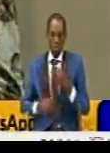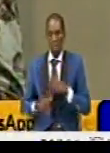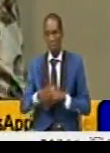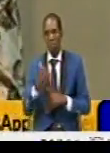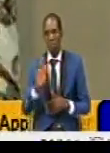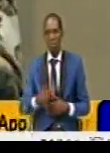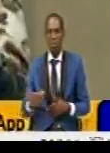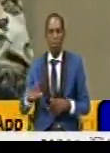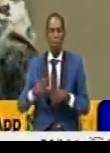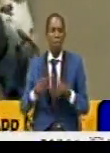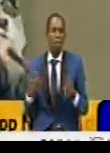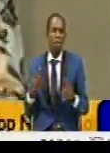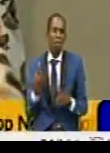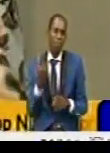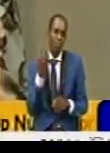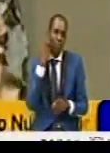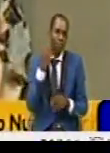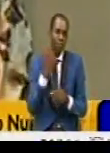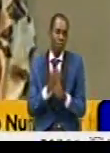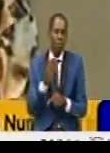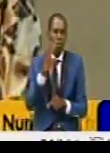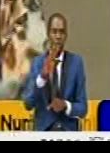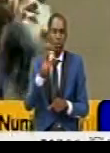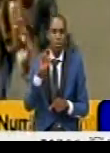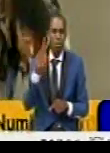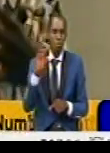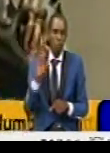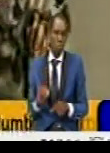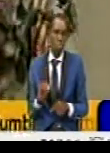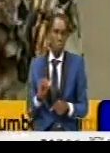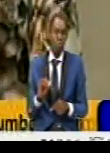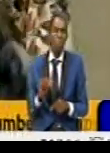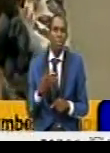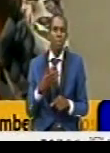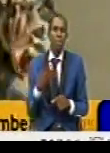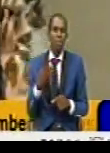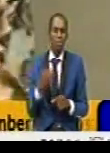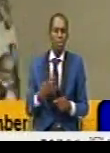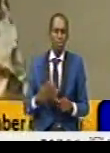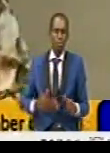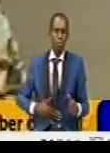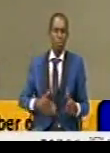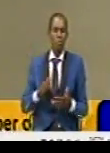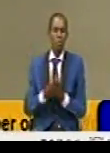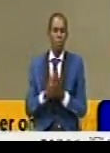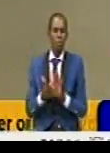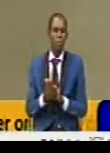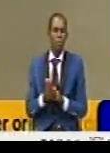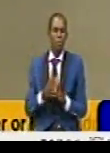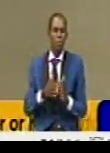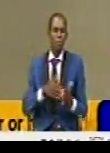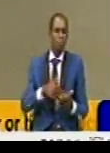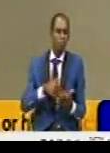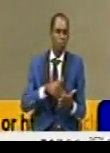order, and then she had other children. But last year, the muscles holding the womb became so weak